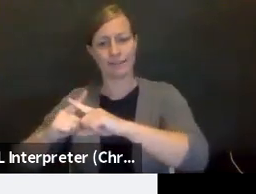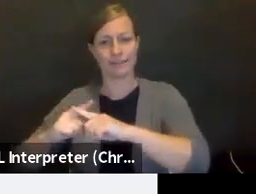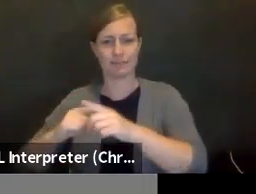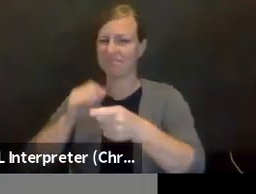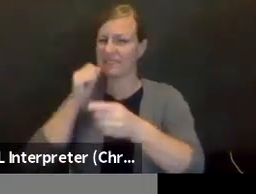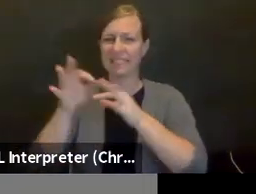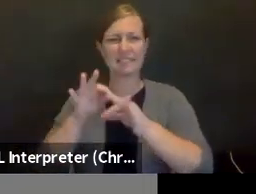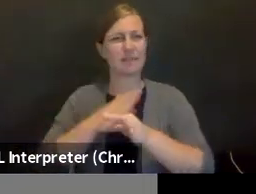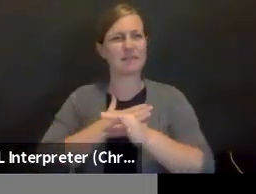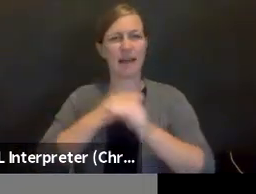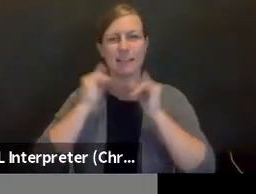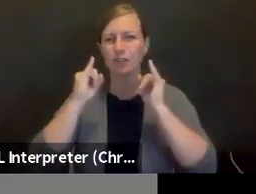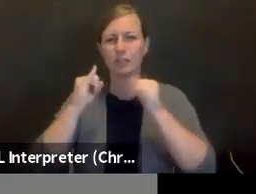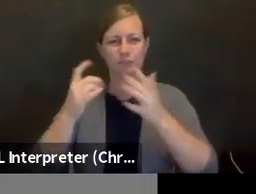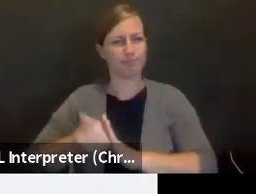instructions.